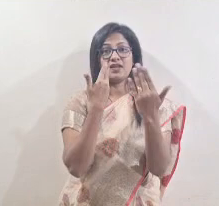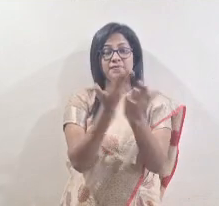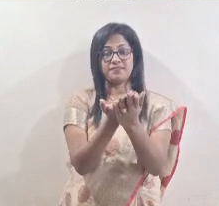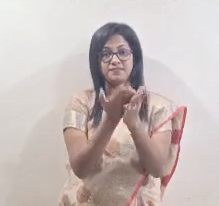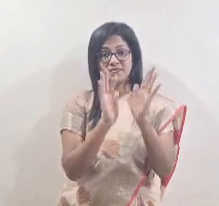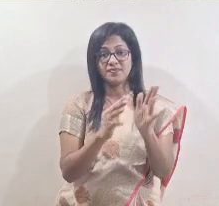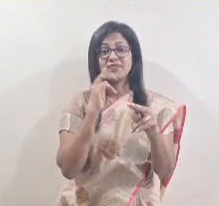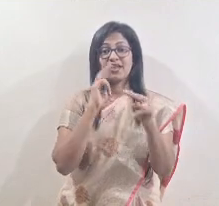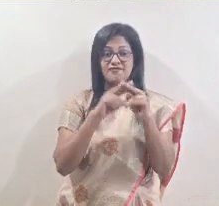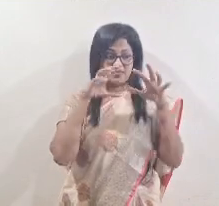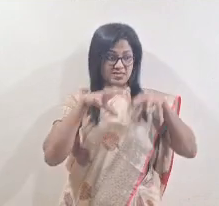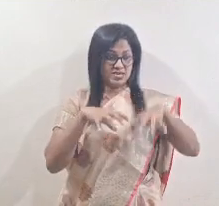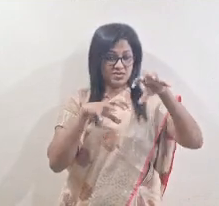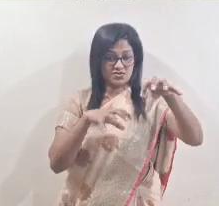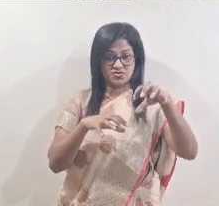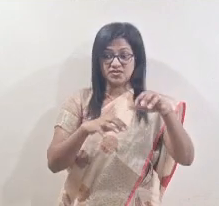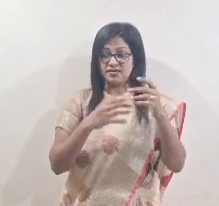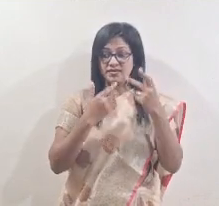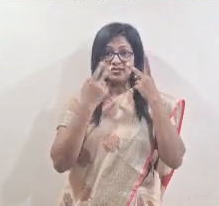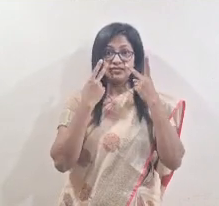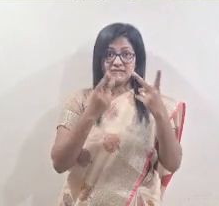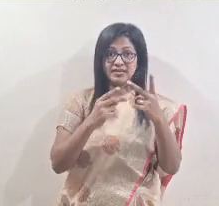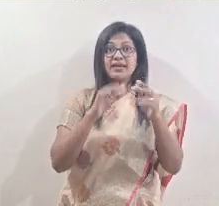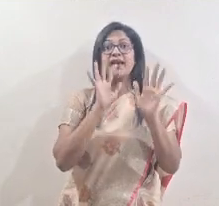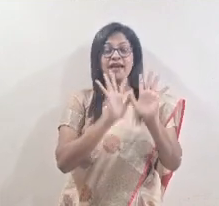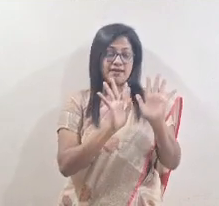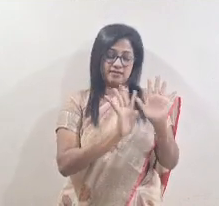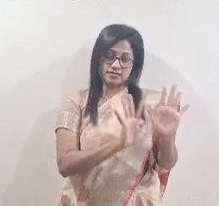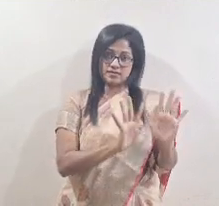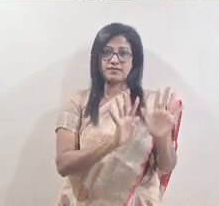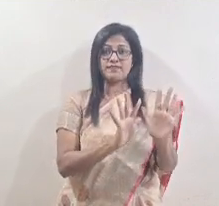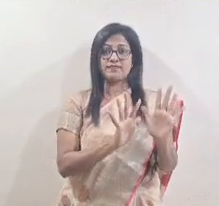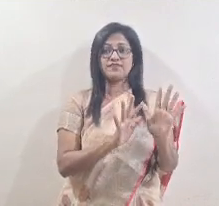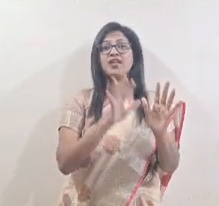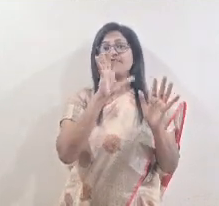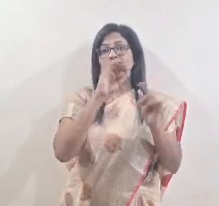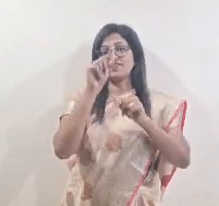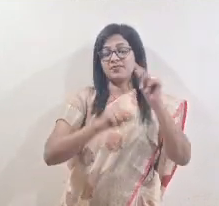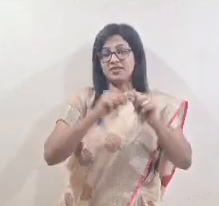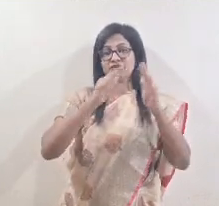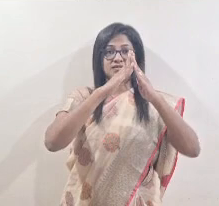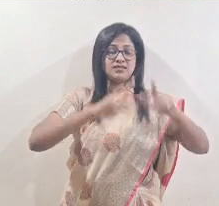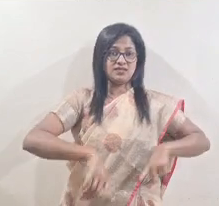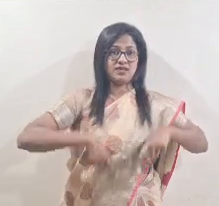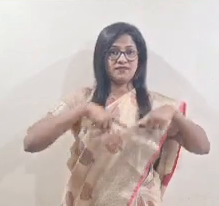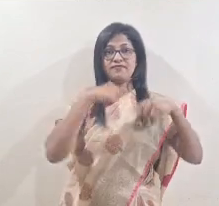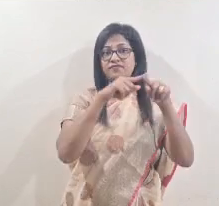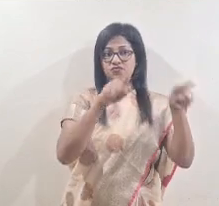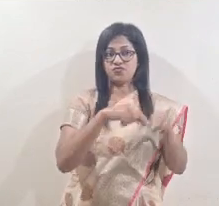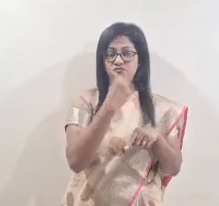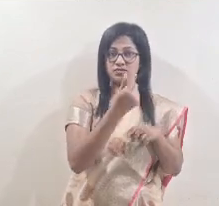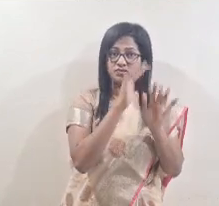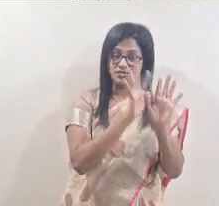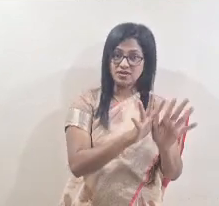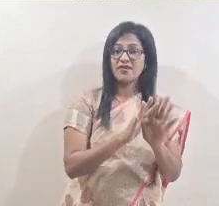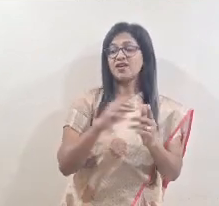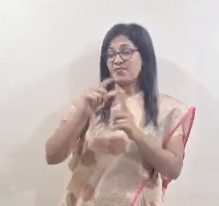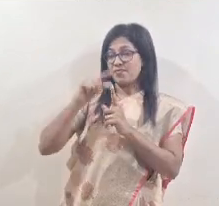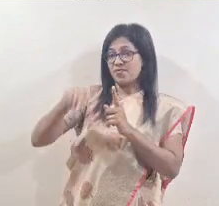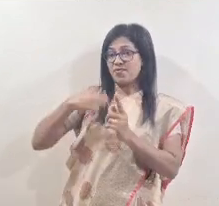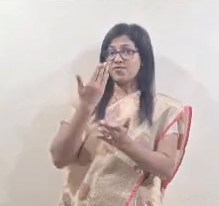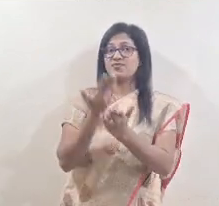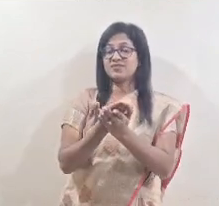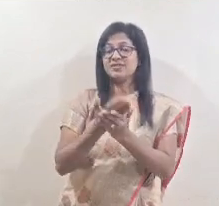can consider this station existing, there is 50% residential land use, and in the proposed land use, they have reduced